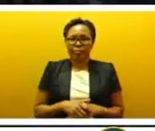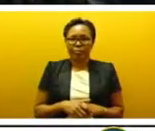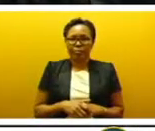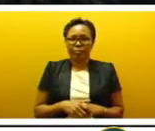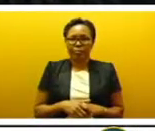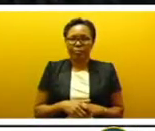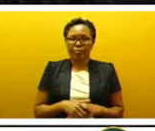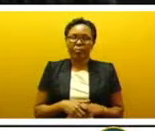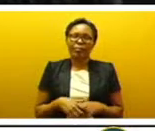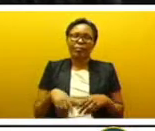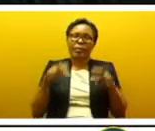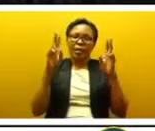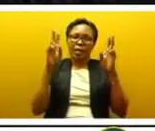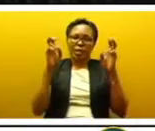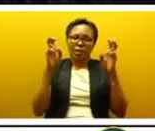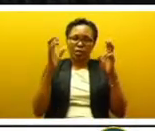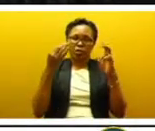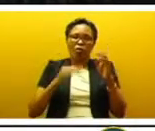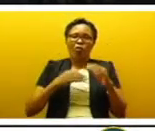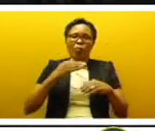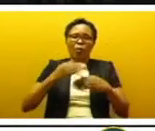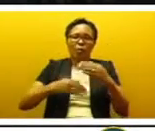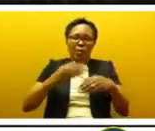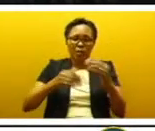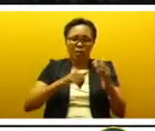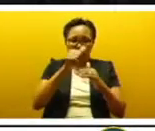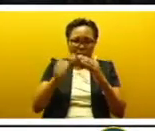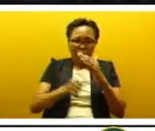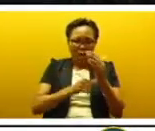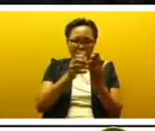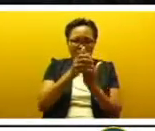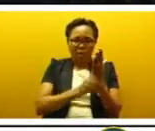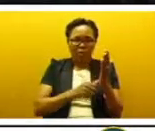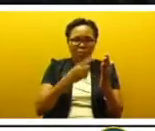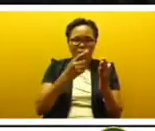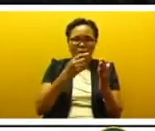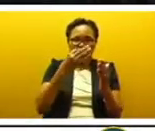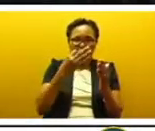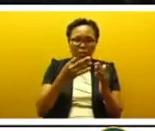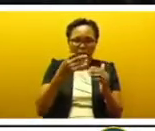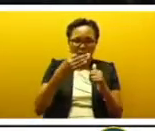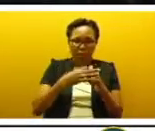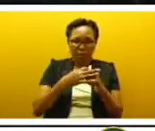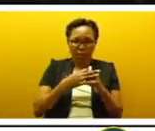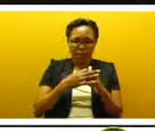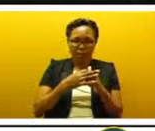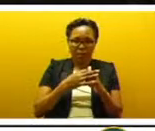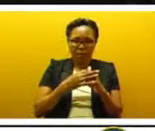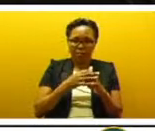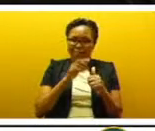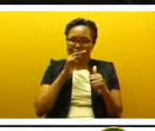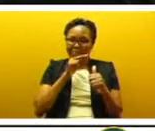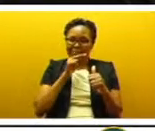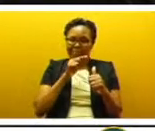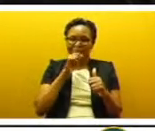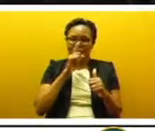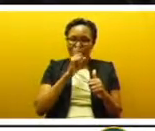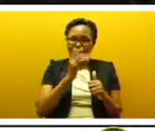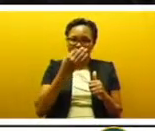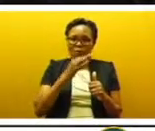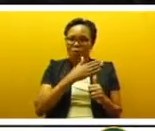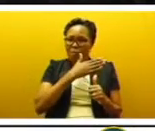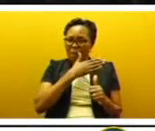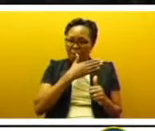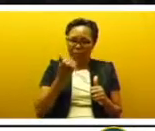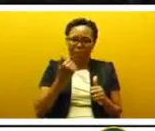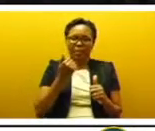the issues of the procedure under Article 138. Under Article 138, that's one of the best done judgments that